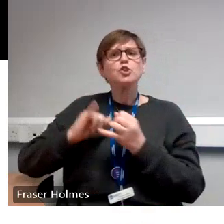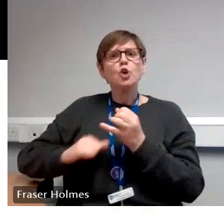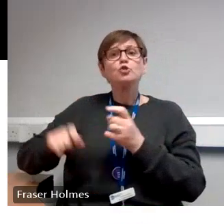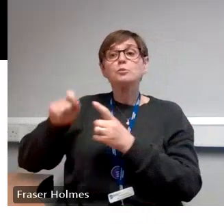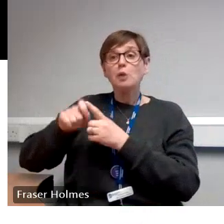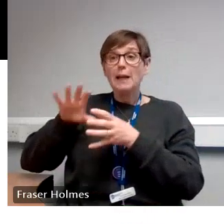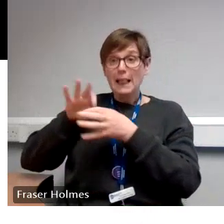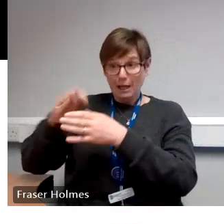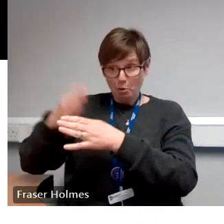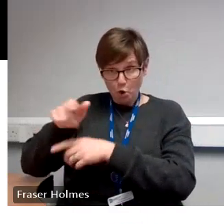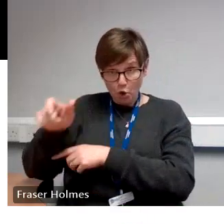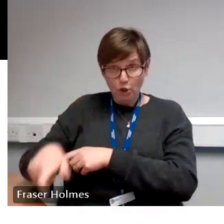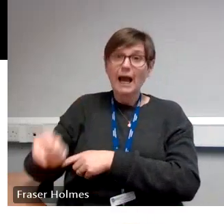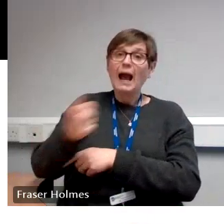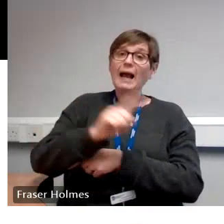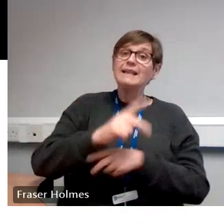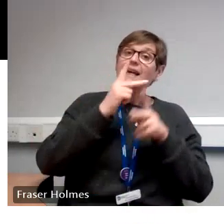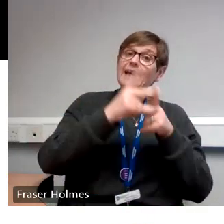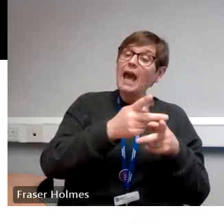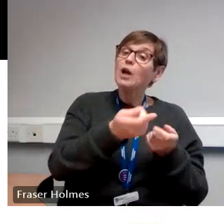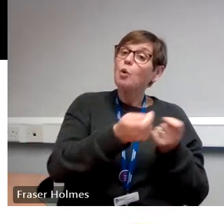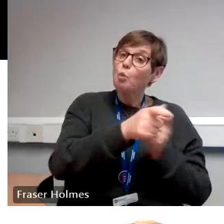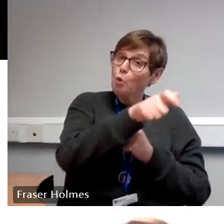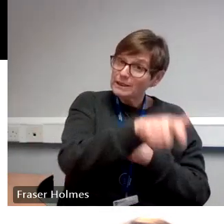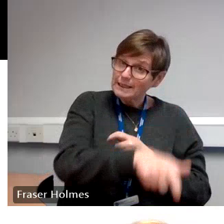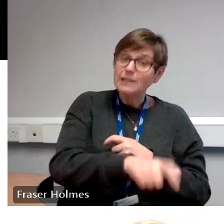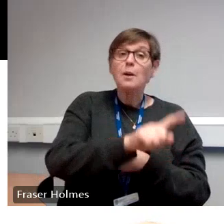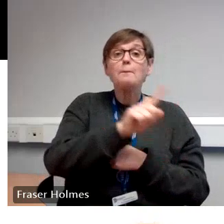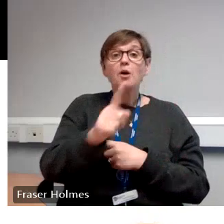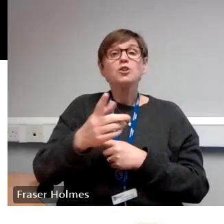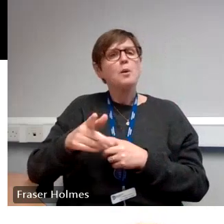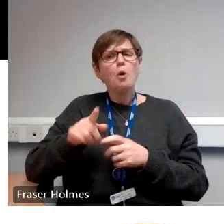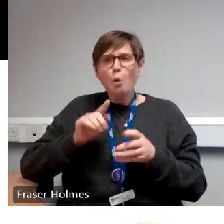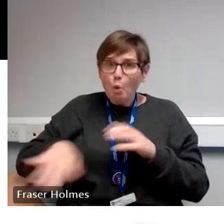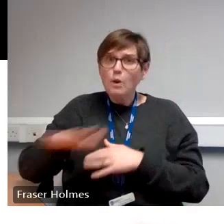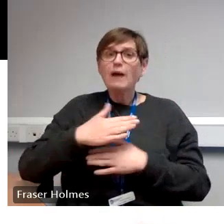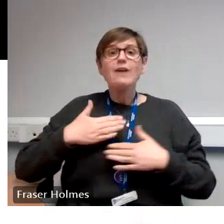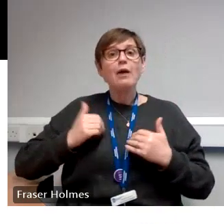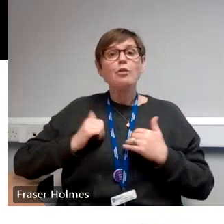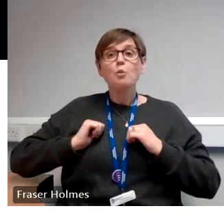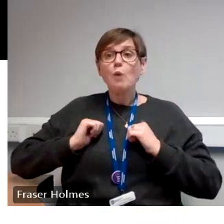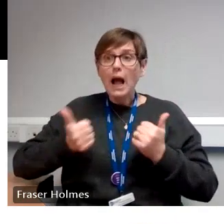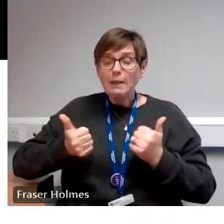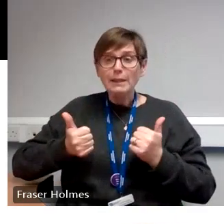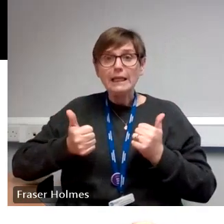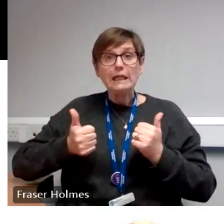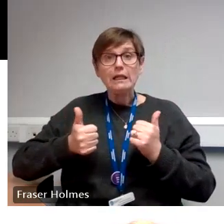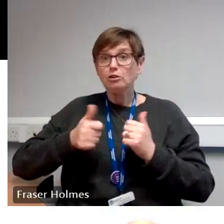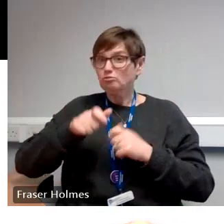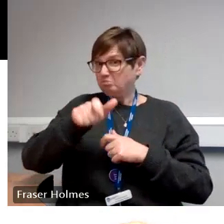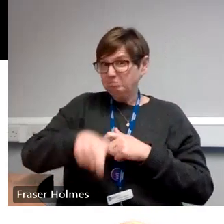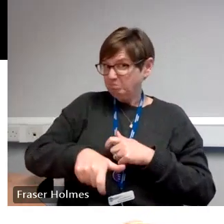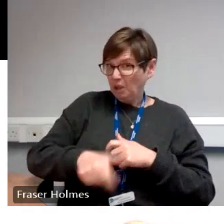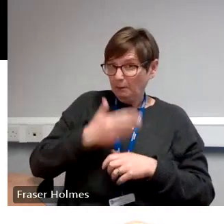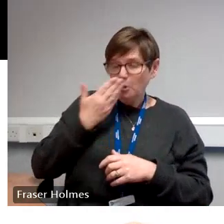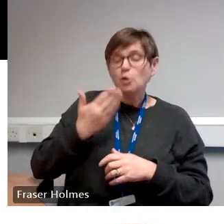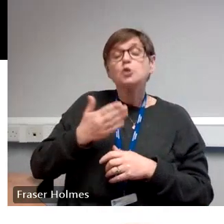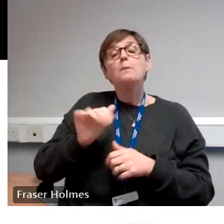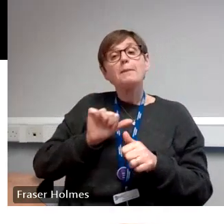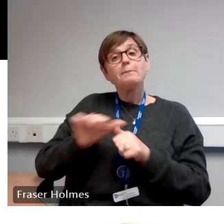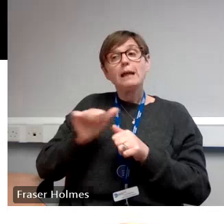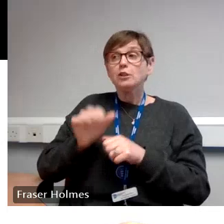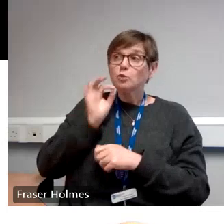workers and care coordinators, but they may not all have health and wellbeing coaches. So it's always worth asking at your GP practice, if you're wanting